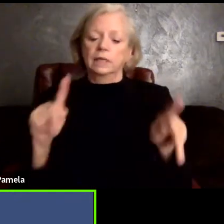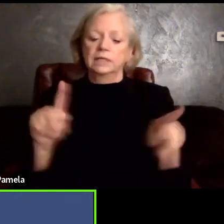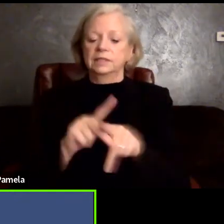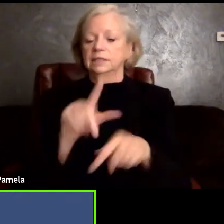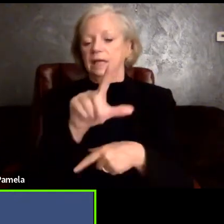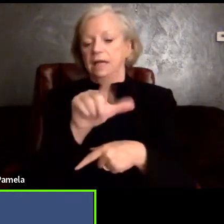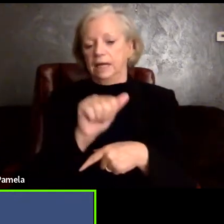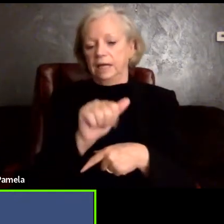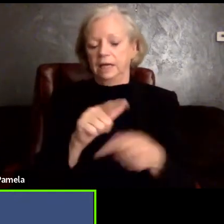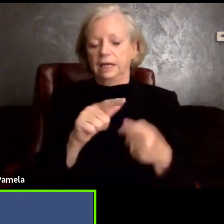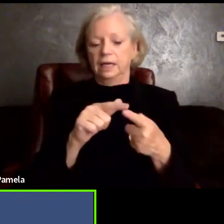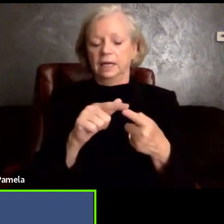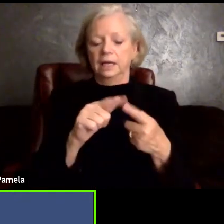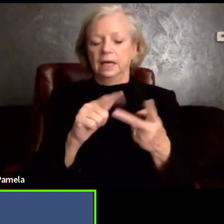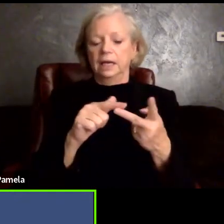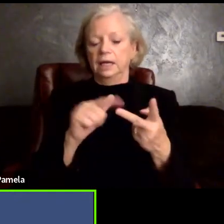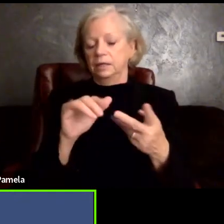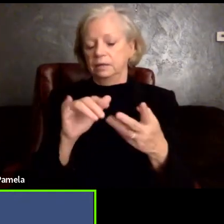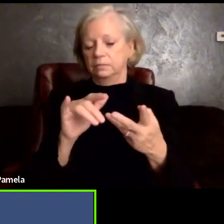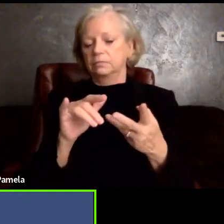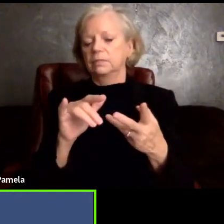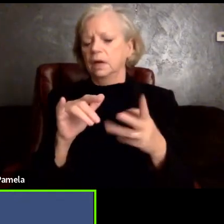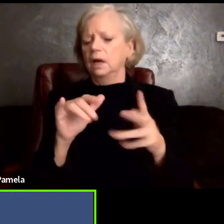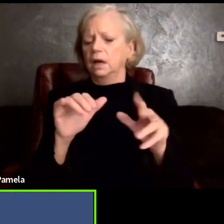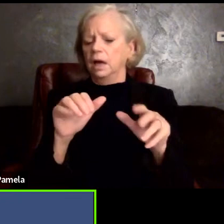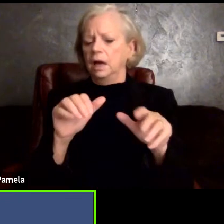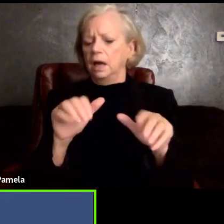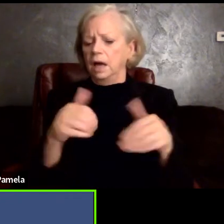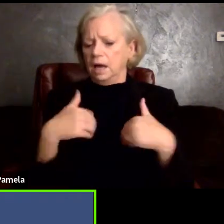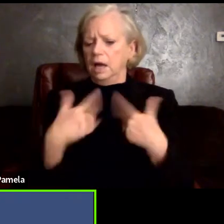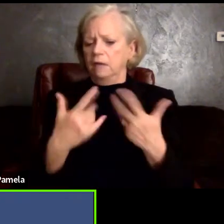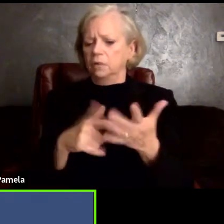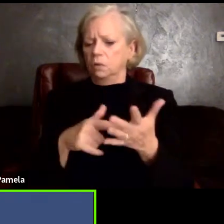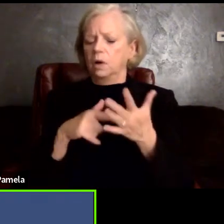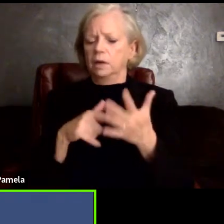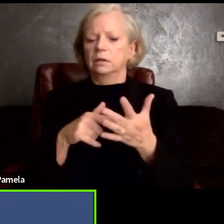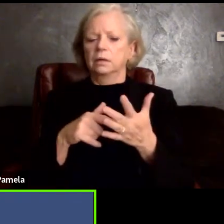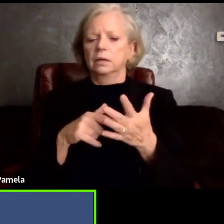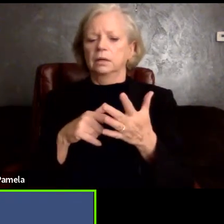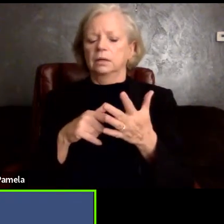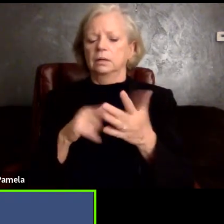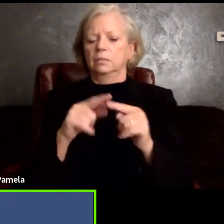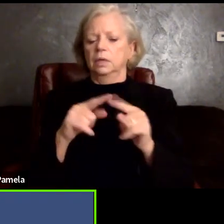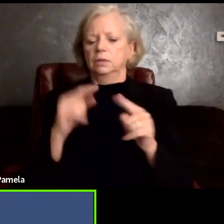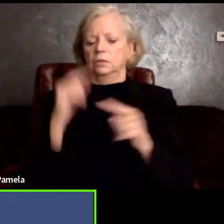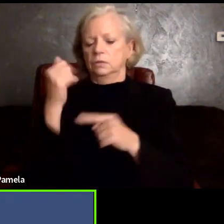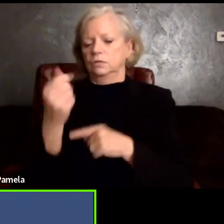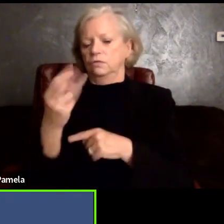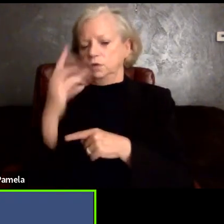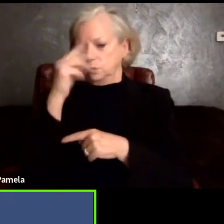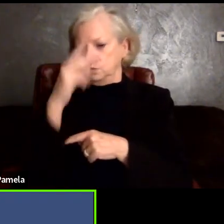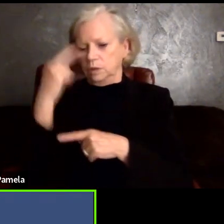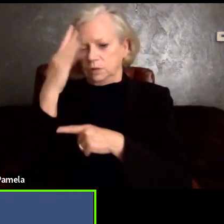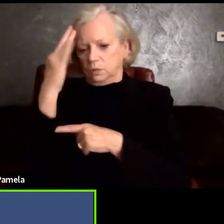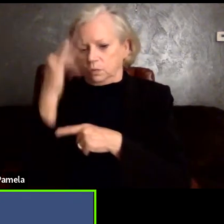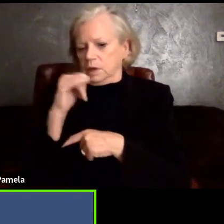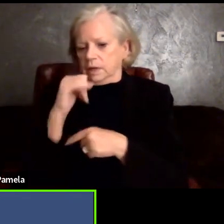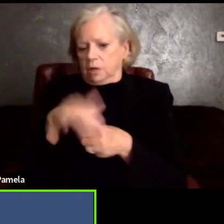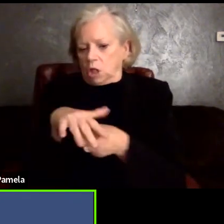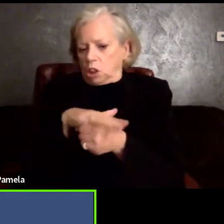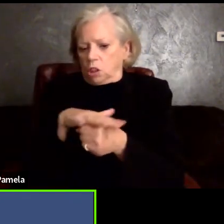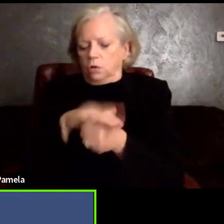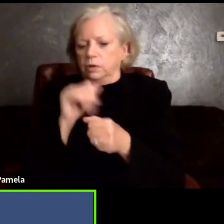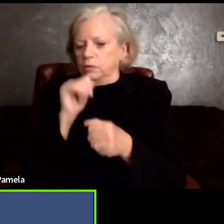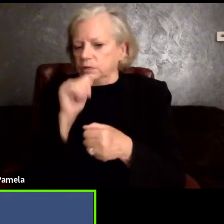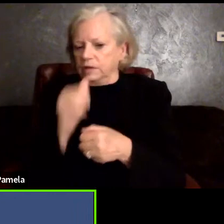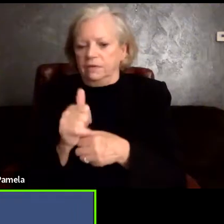something like this. So there's a few reasons that we haven't done it locally. Most importantly, we don't